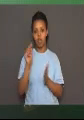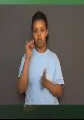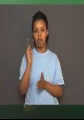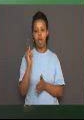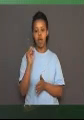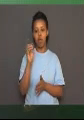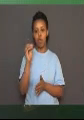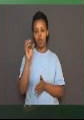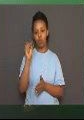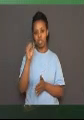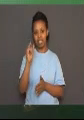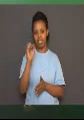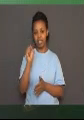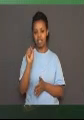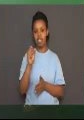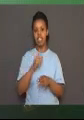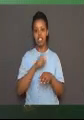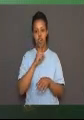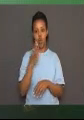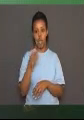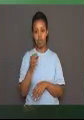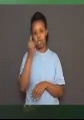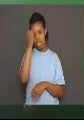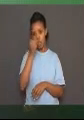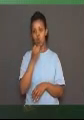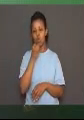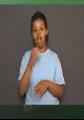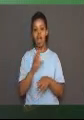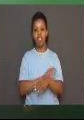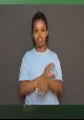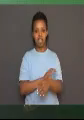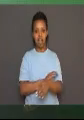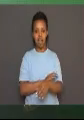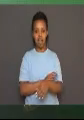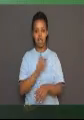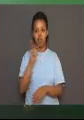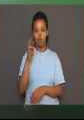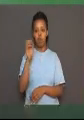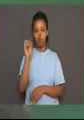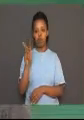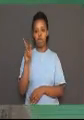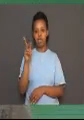meiosis, or sex cell formation in prophase 1.